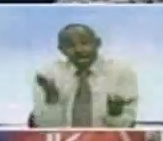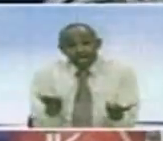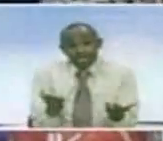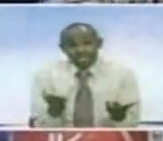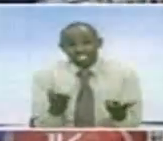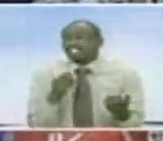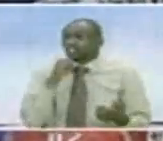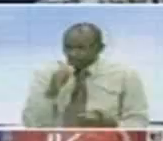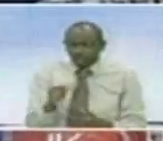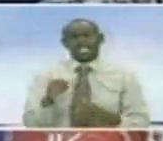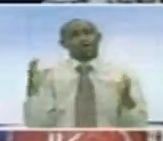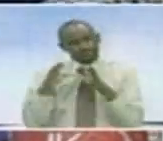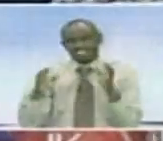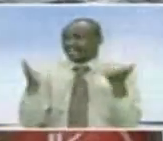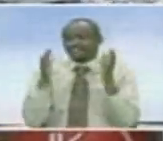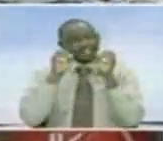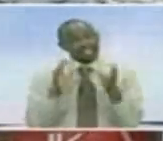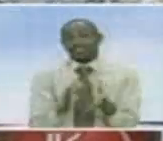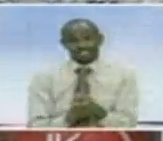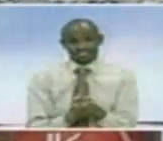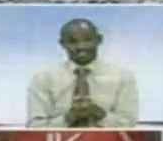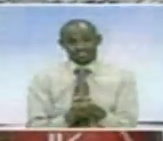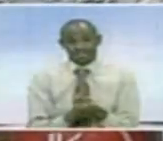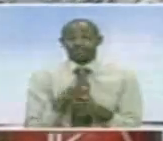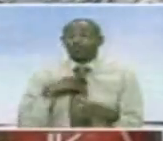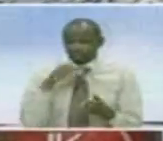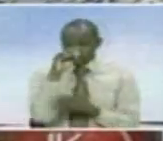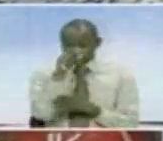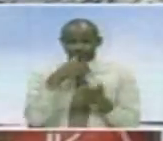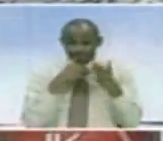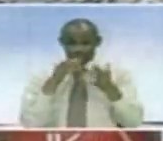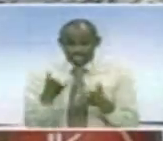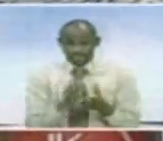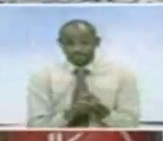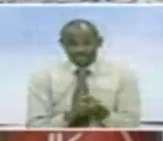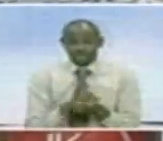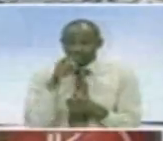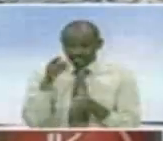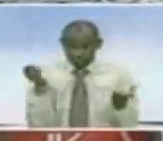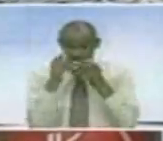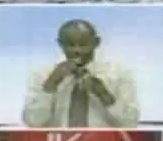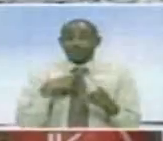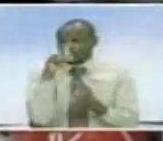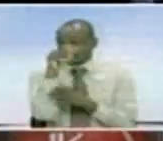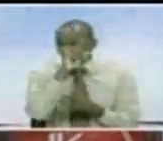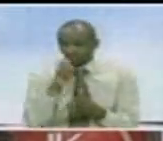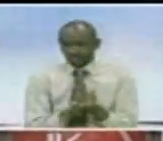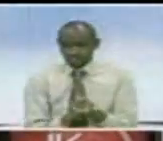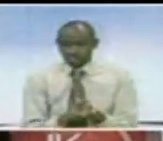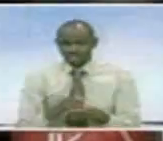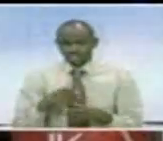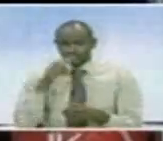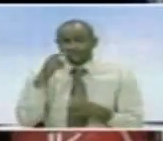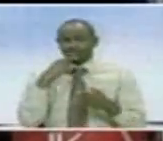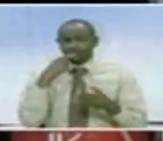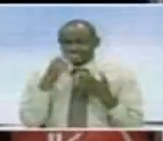never a community affair. But what you're saying, Mweshimiwa, and I asked you this before the break as well, and I'm glad you brought that up. I can ask you this question. Are you disappointed? Is that what you're